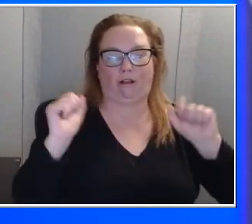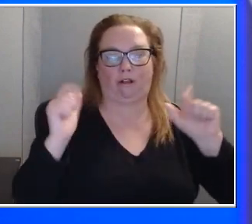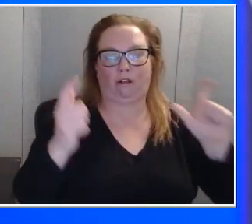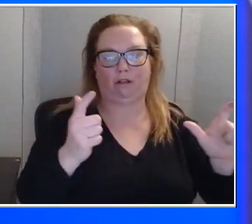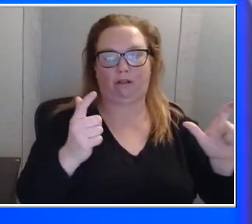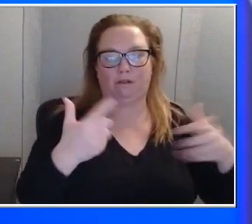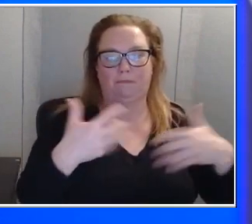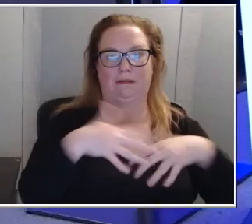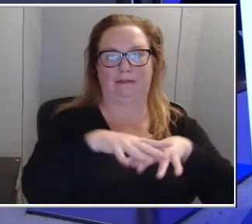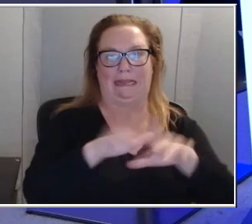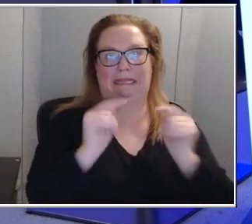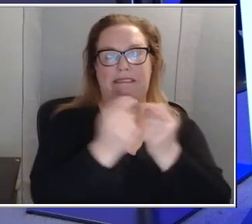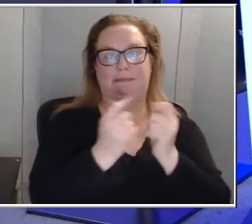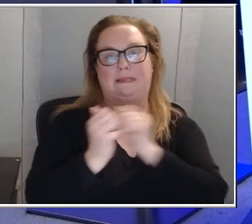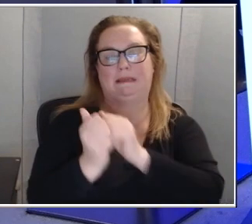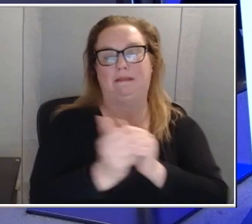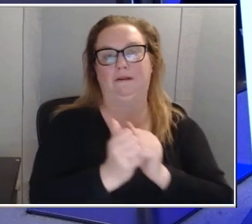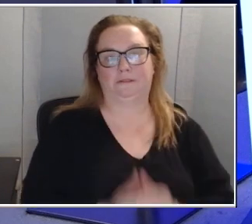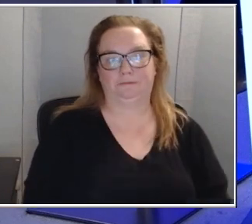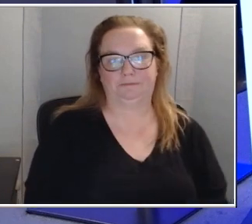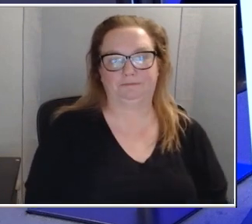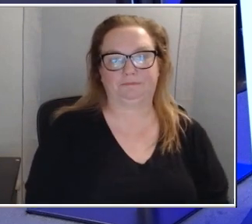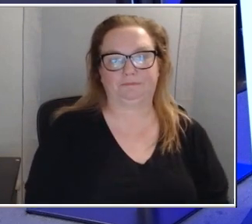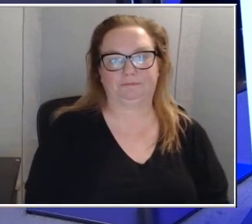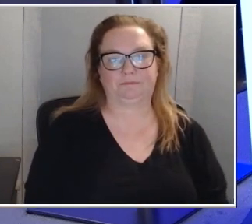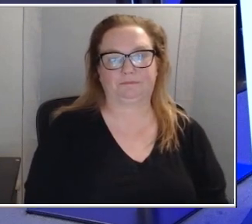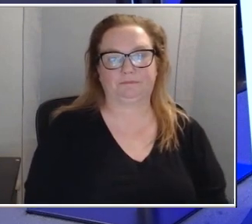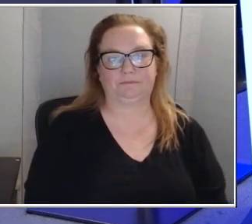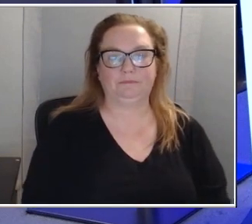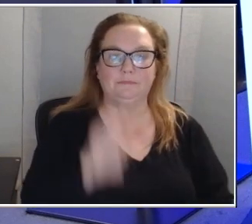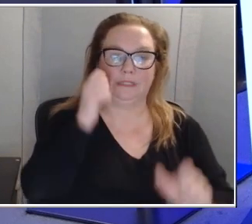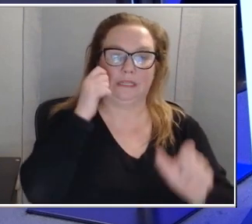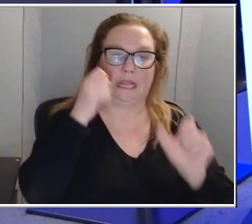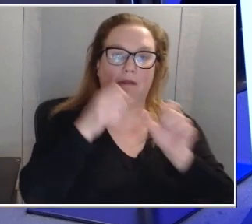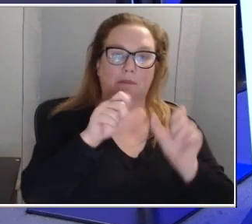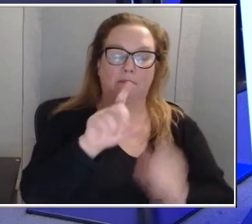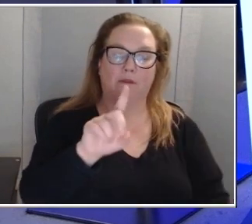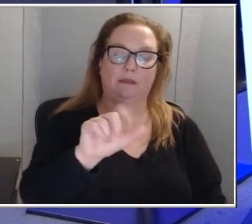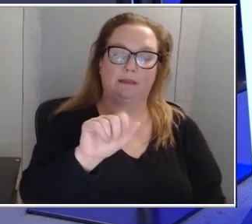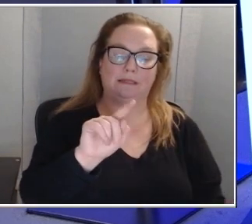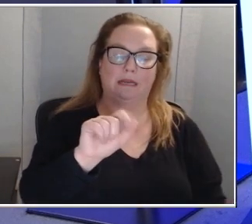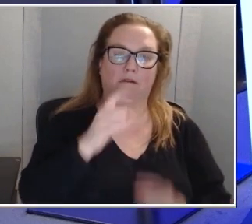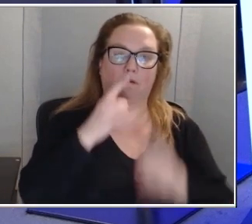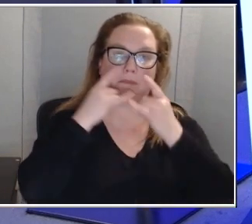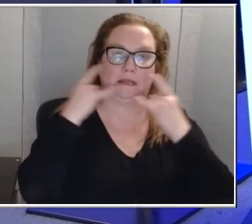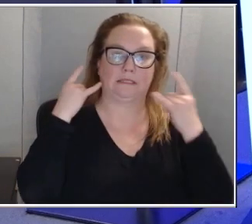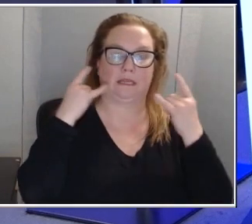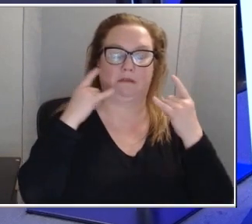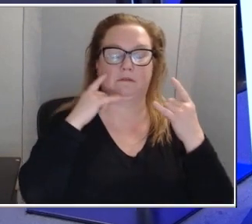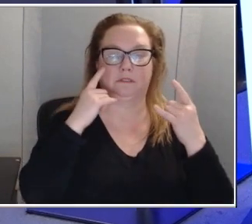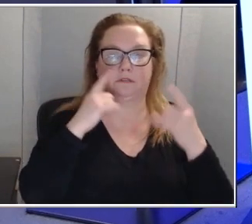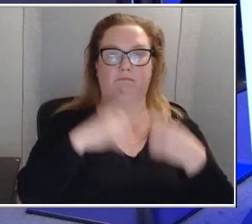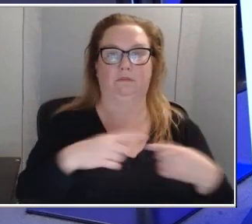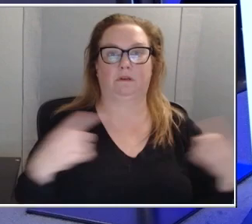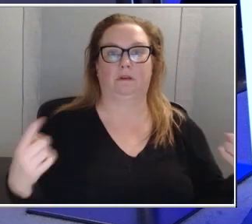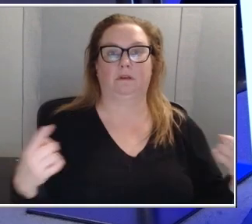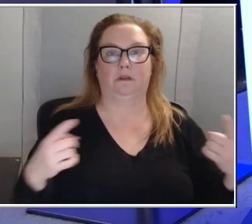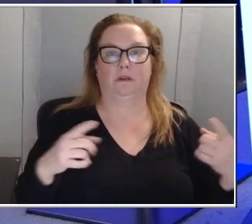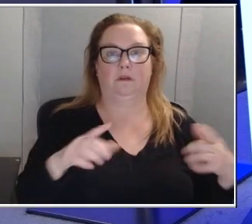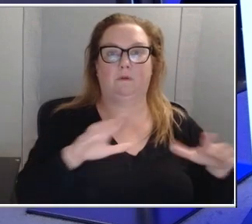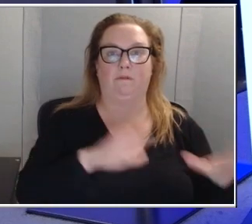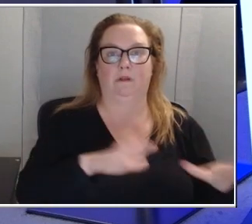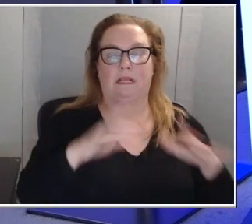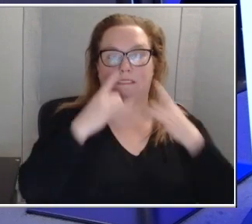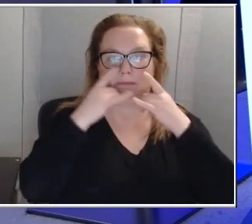a team. Yeah, I think that's a big deal. And I remember the data too, just around masking. Masking was such a hot controversy, and we've relaxed masking here.